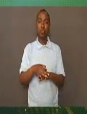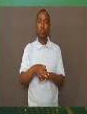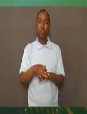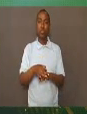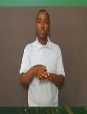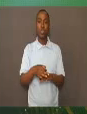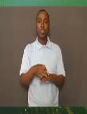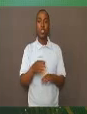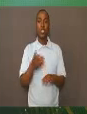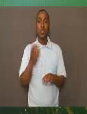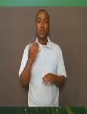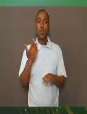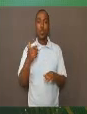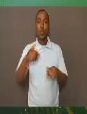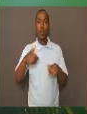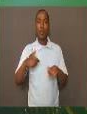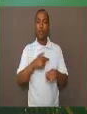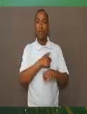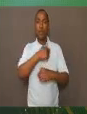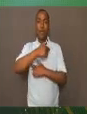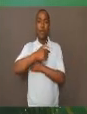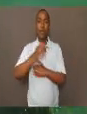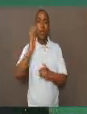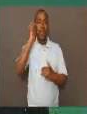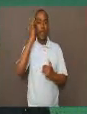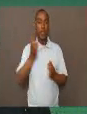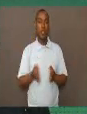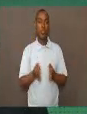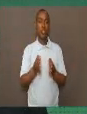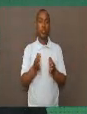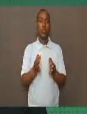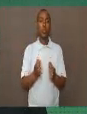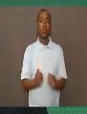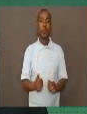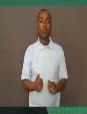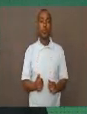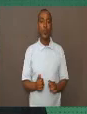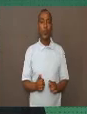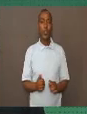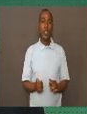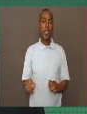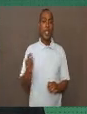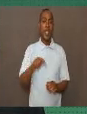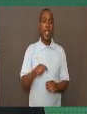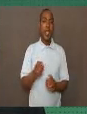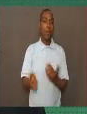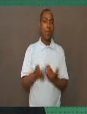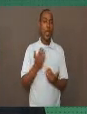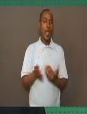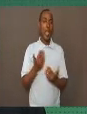the groin and form ulcers. It is an easily